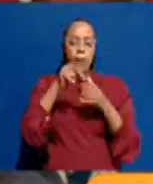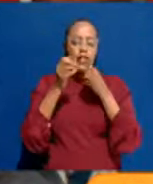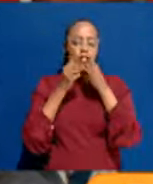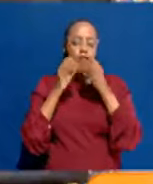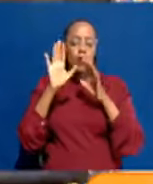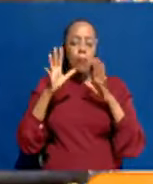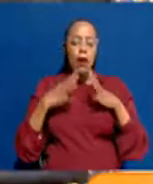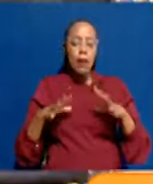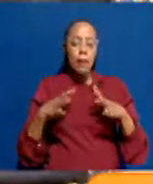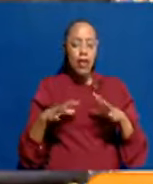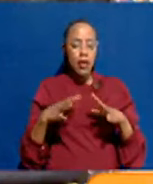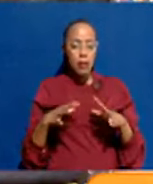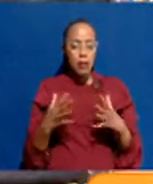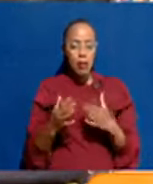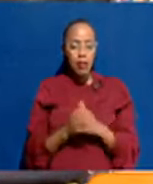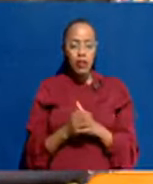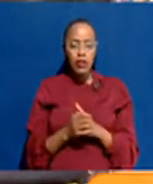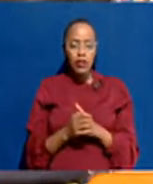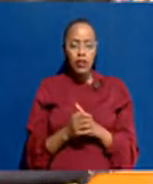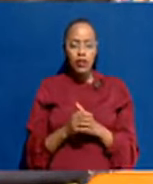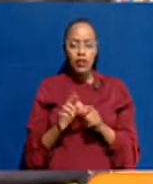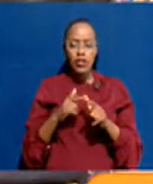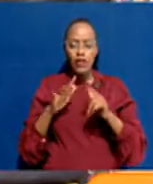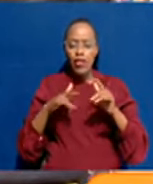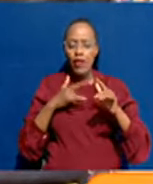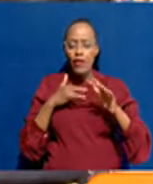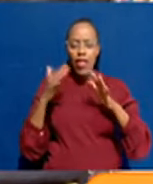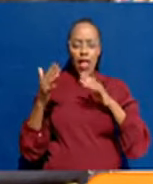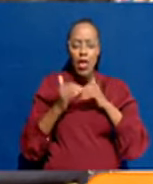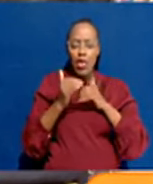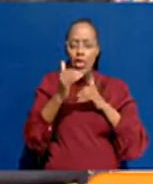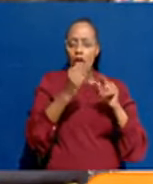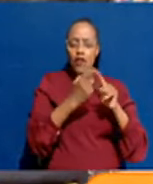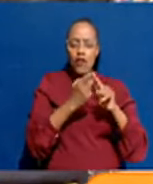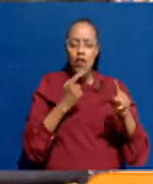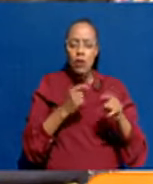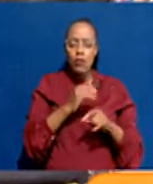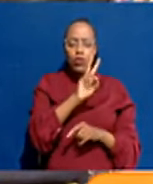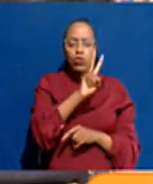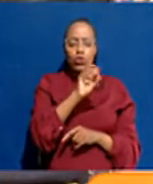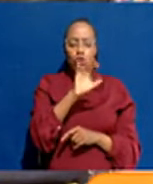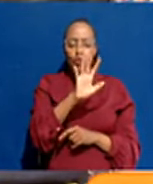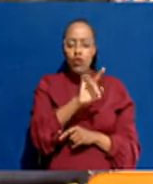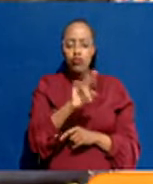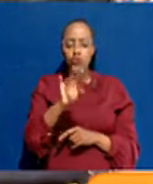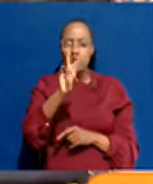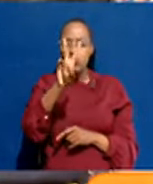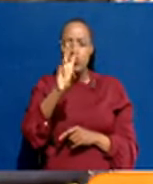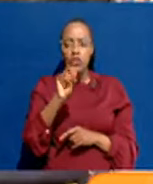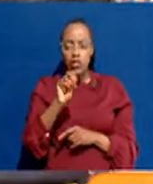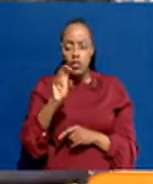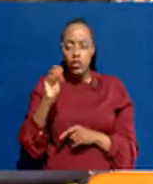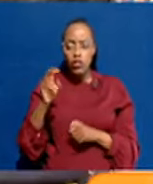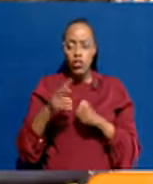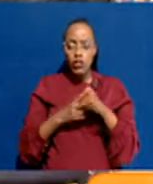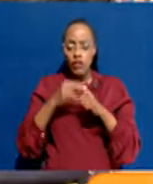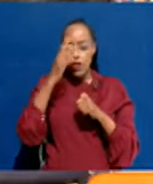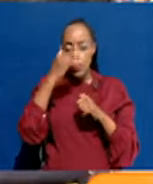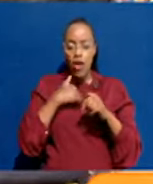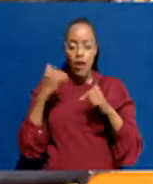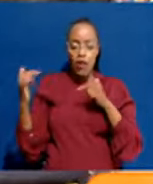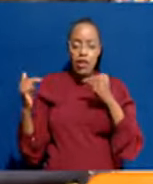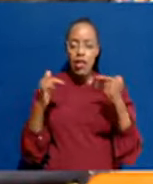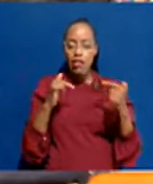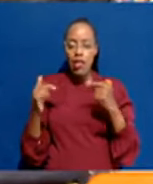people. How's the atmosphere going forward from 05 to 2007? Because there are these arguments